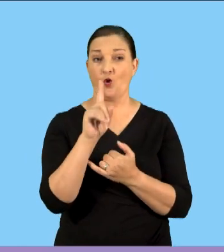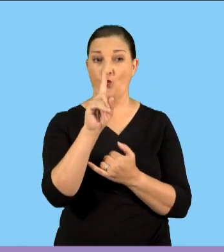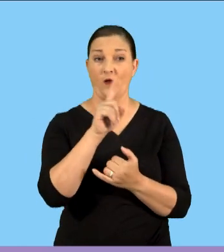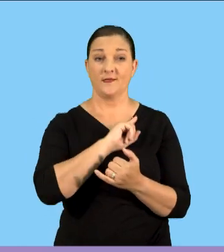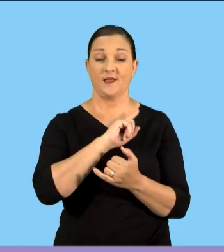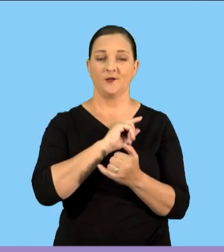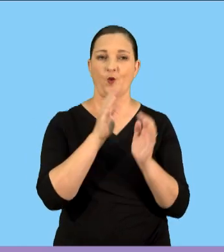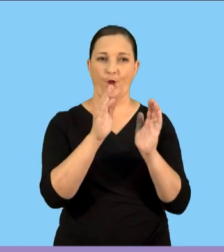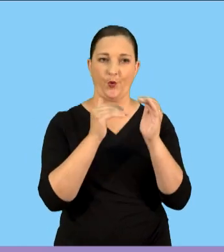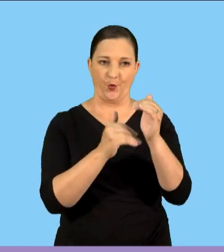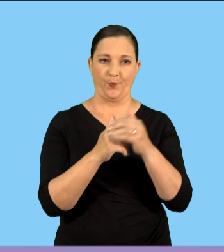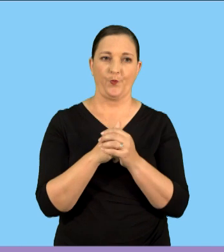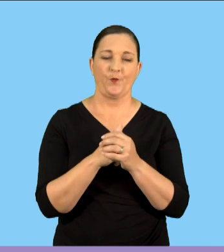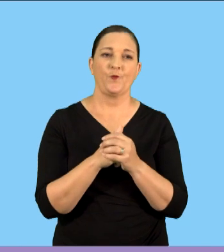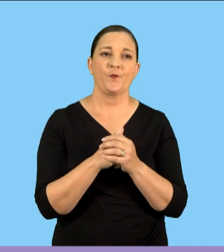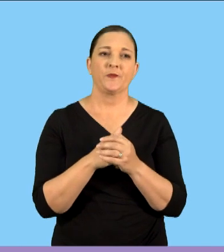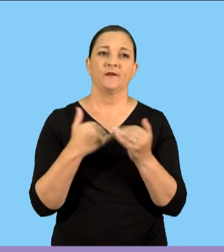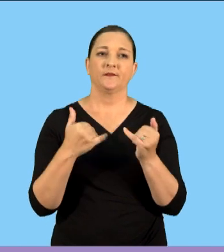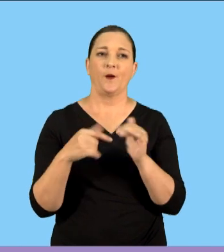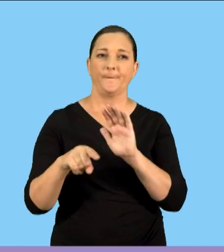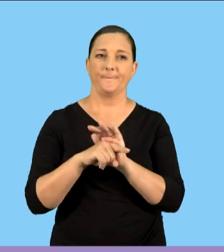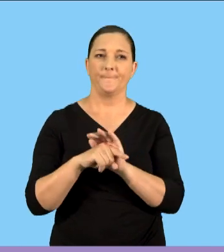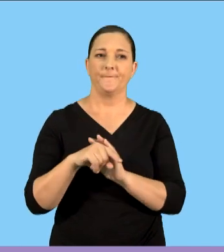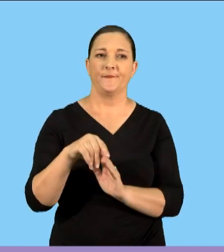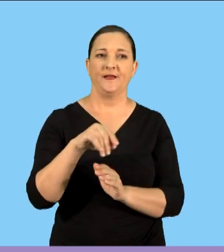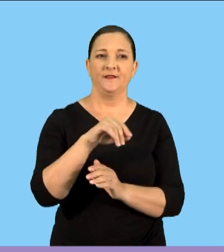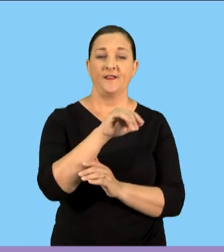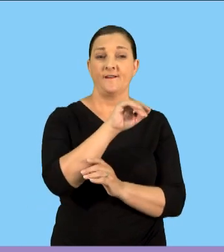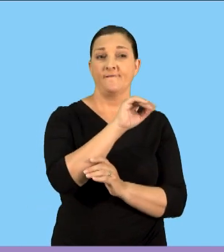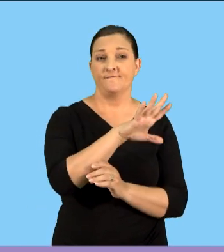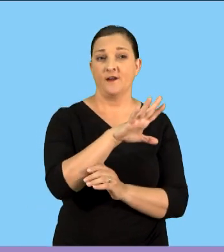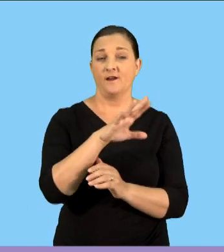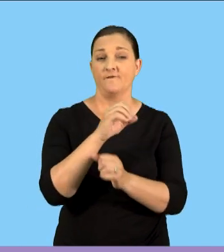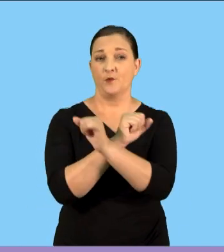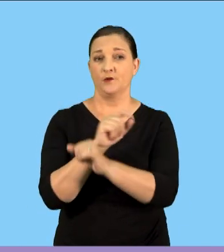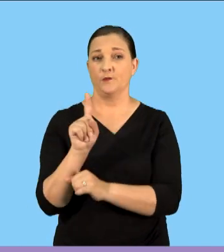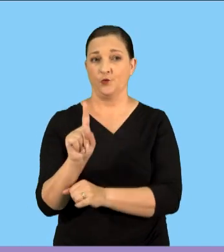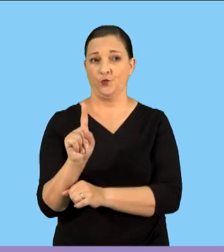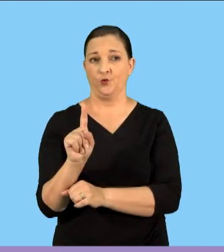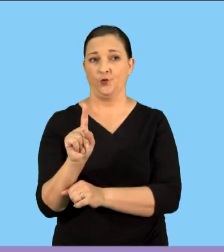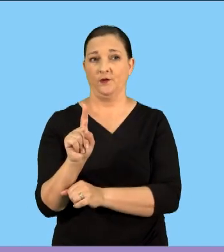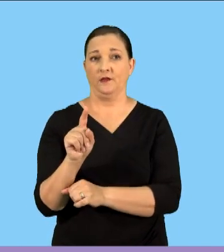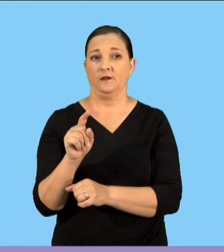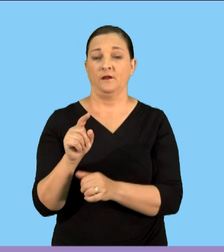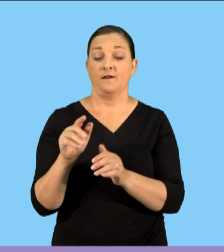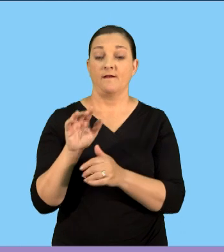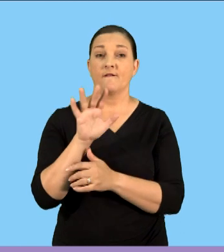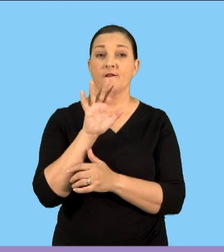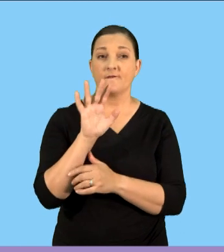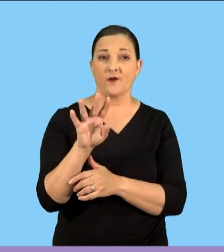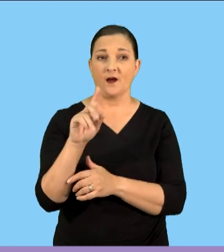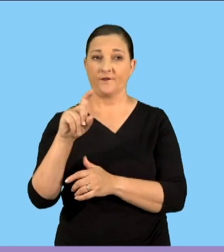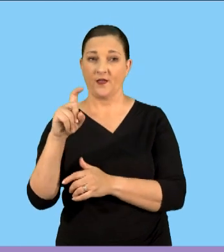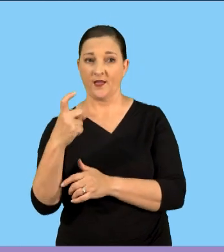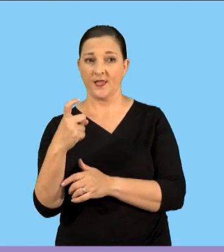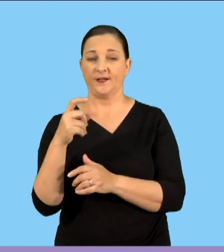are subtracting. Then we say 5 multiplied by 1. So 5x squared, multiplied by 1. And that is going to